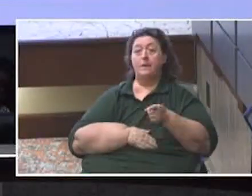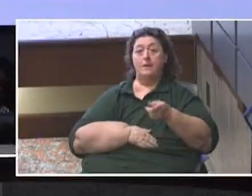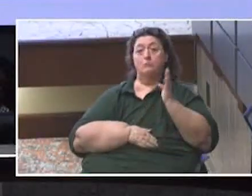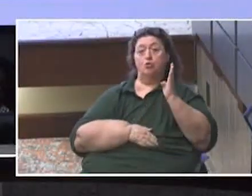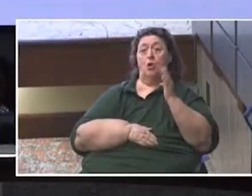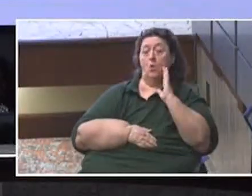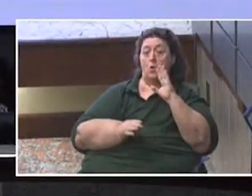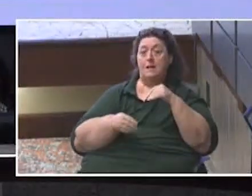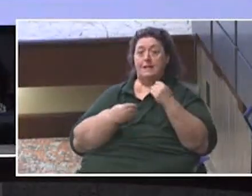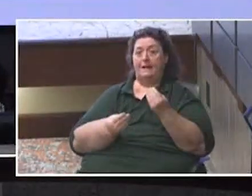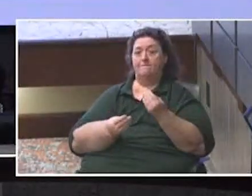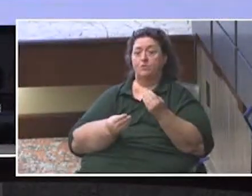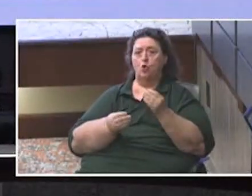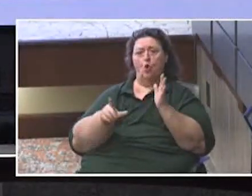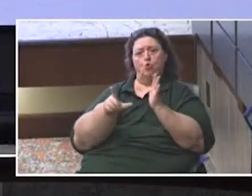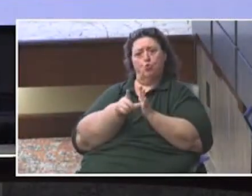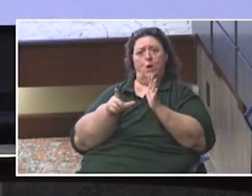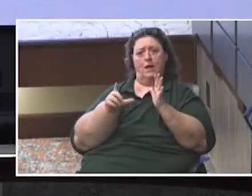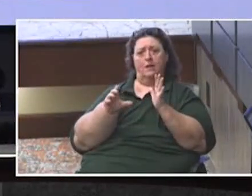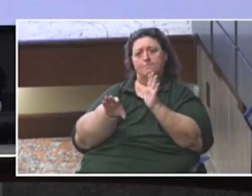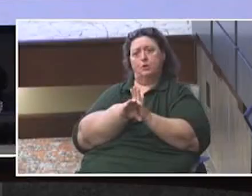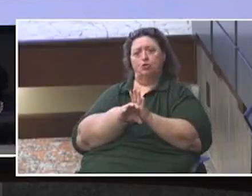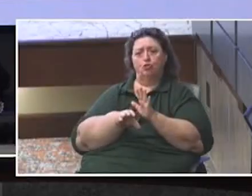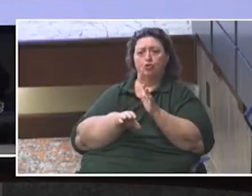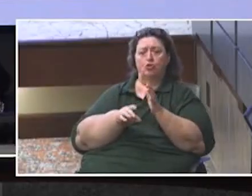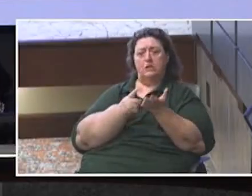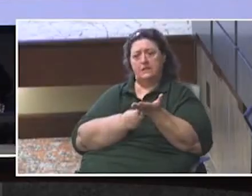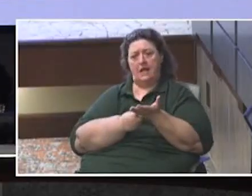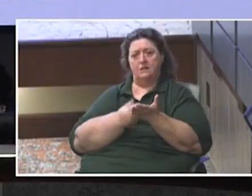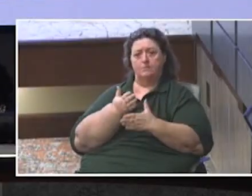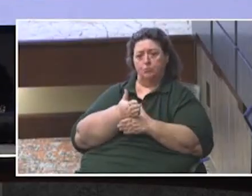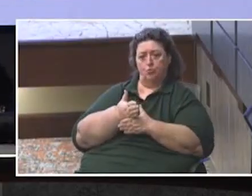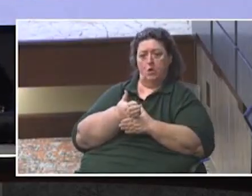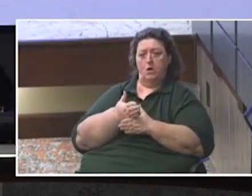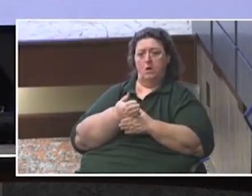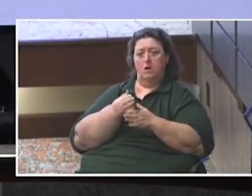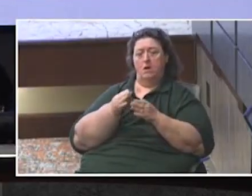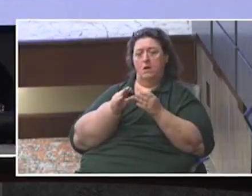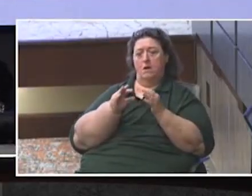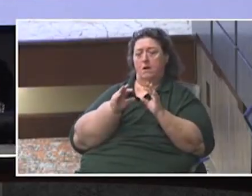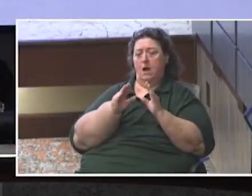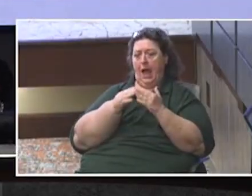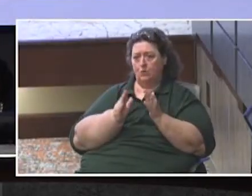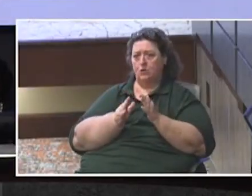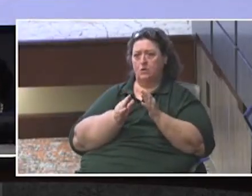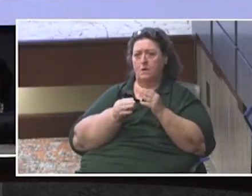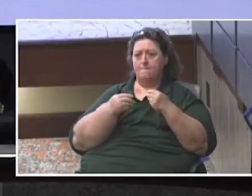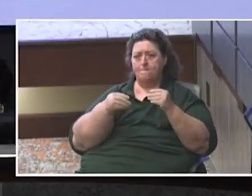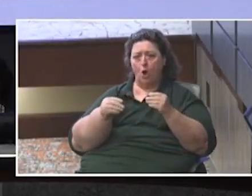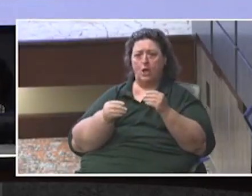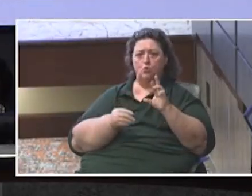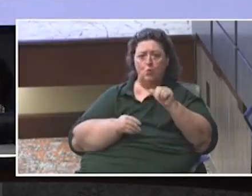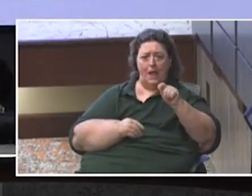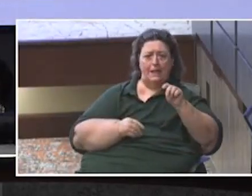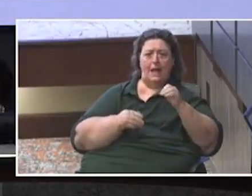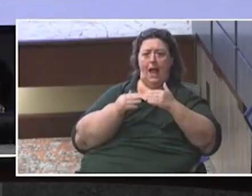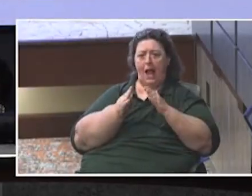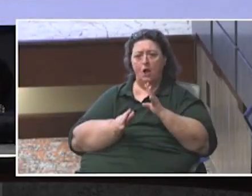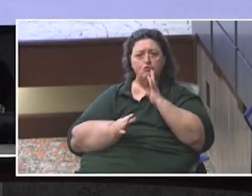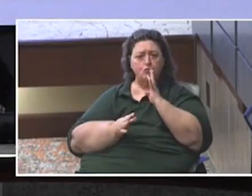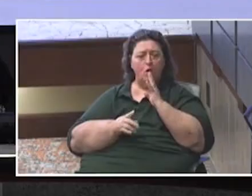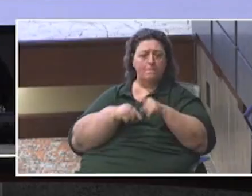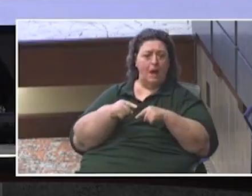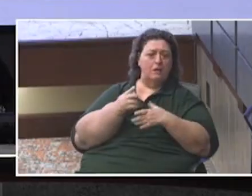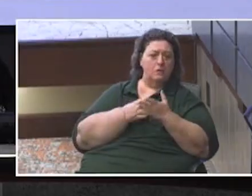Presentation, I'll give a quick snapshot of the discussion between affordable housing versus market rate housing. Talk about